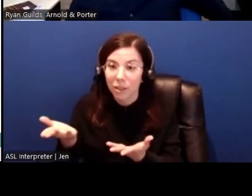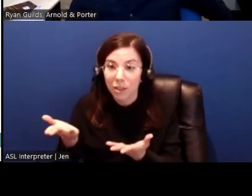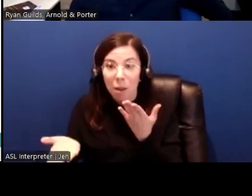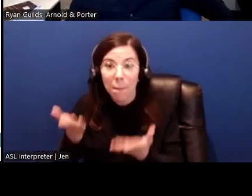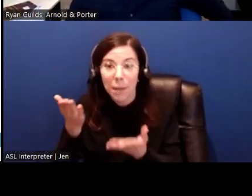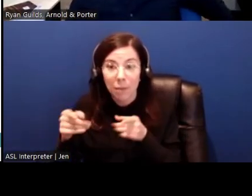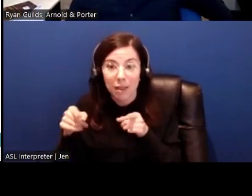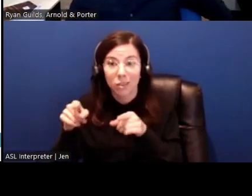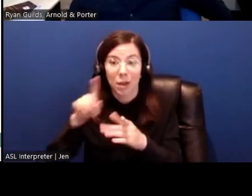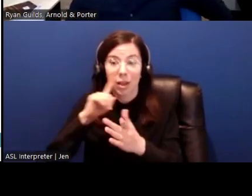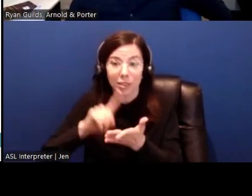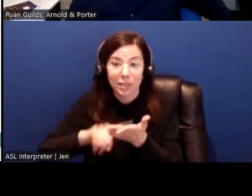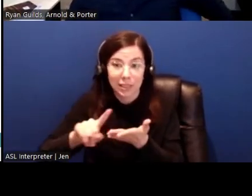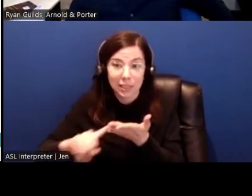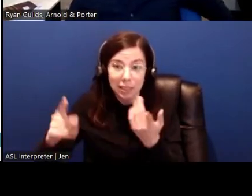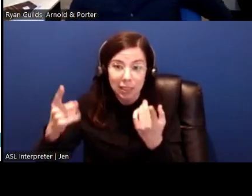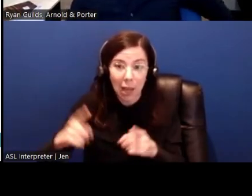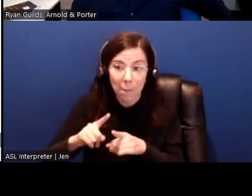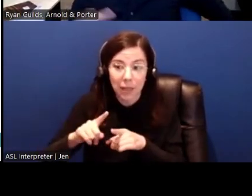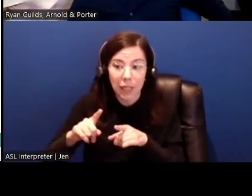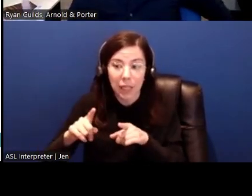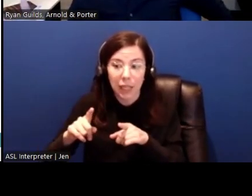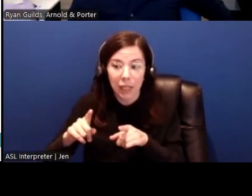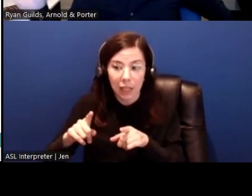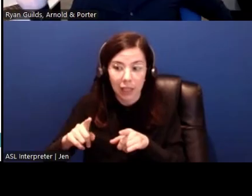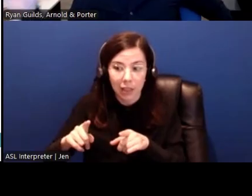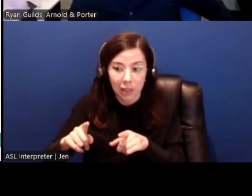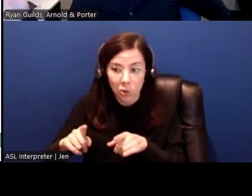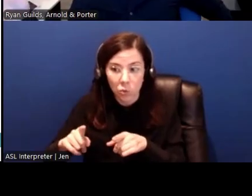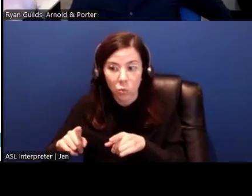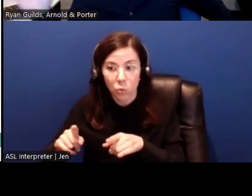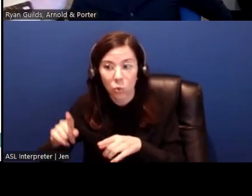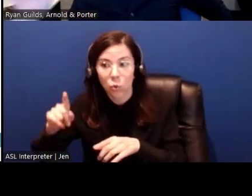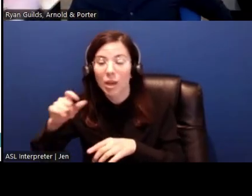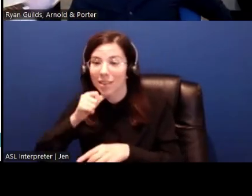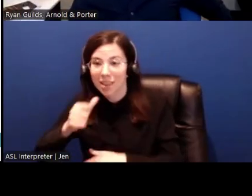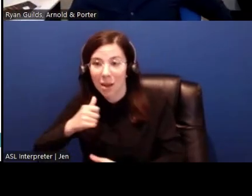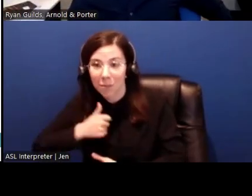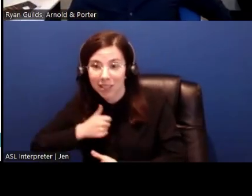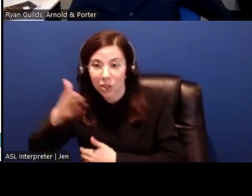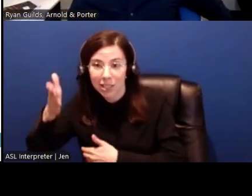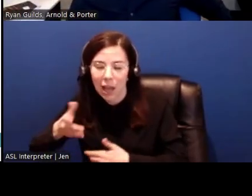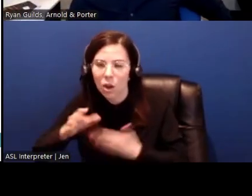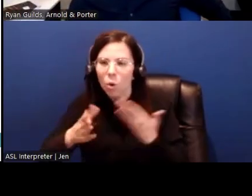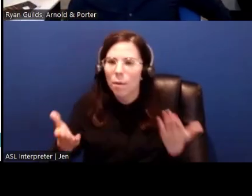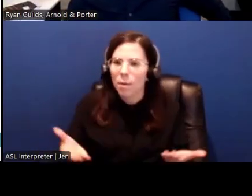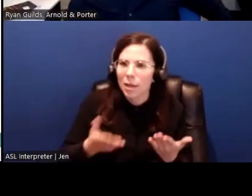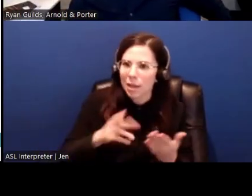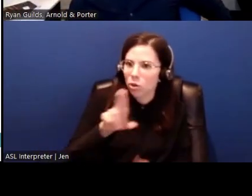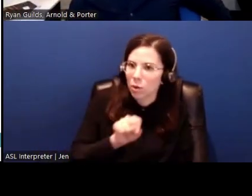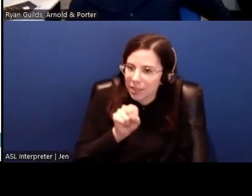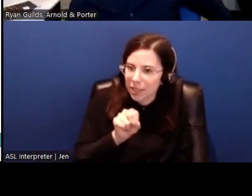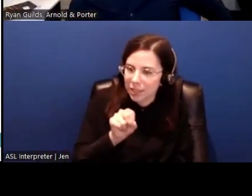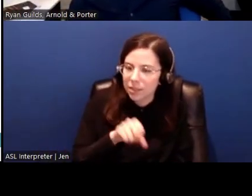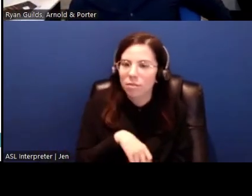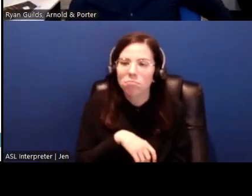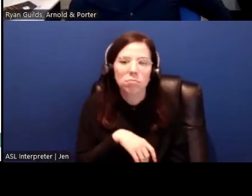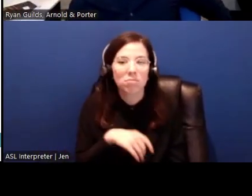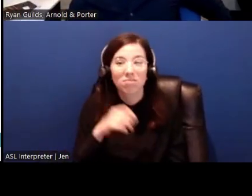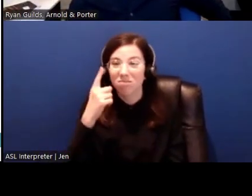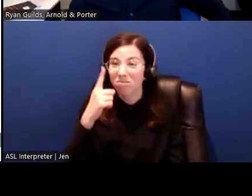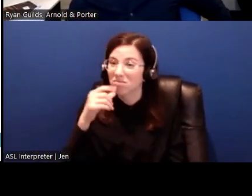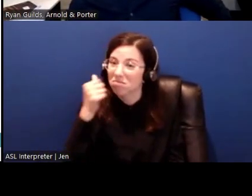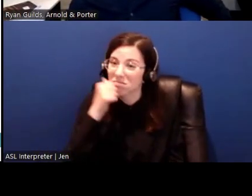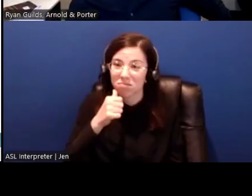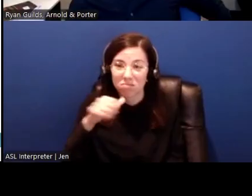parallel investigations happening on the civilian side, either in a foreign jurisdiction or here in the United States. And it is not unusual